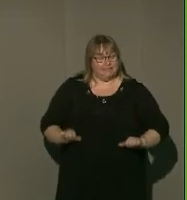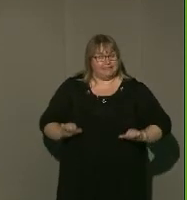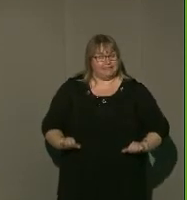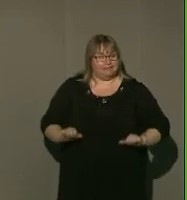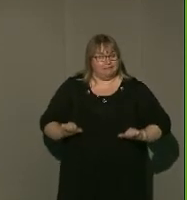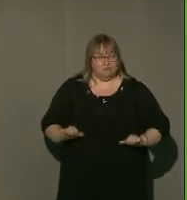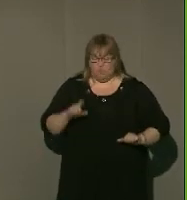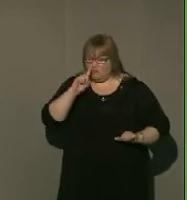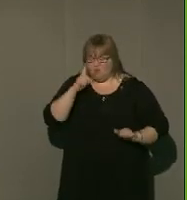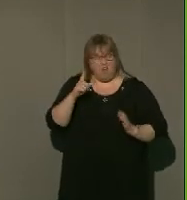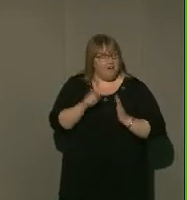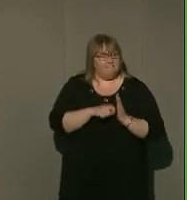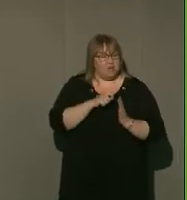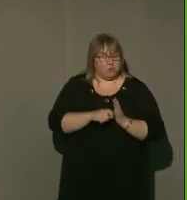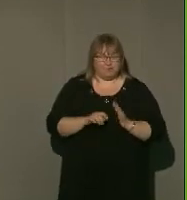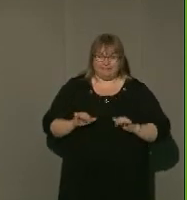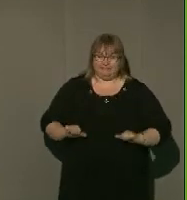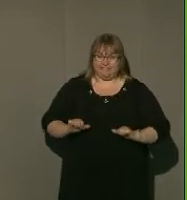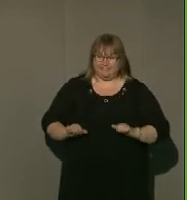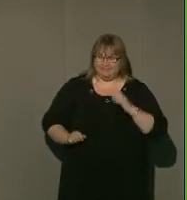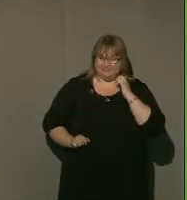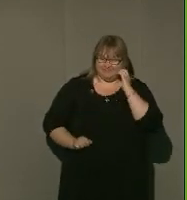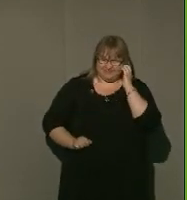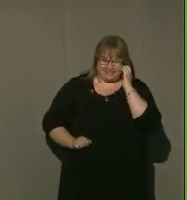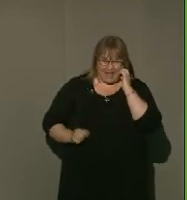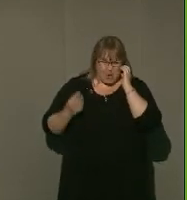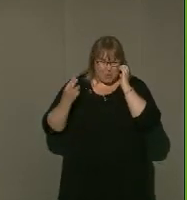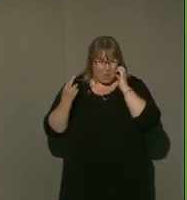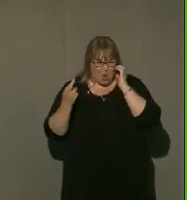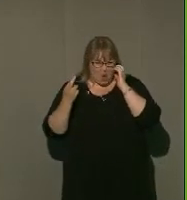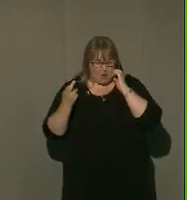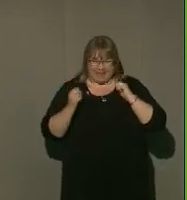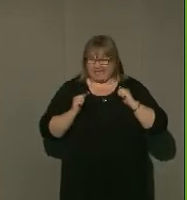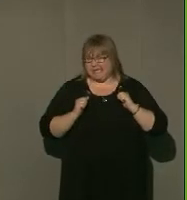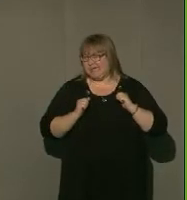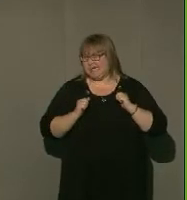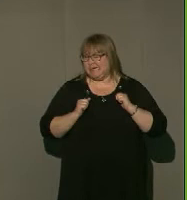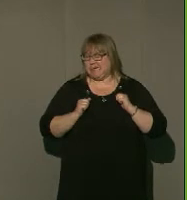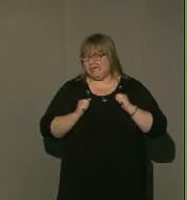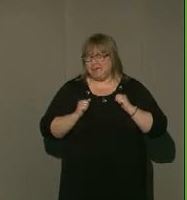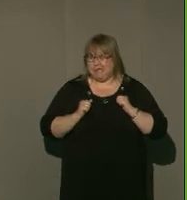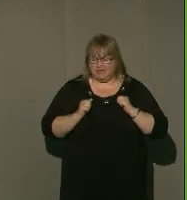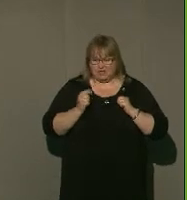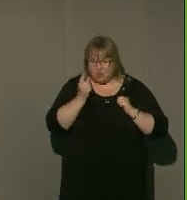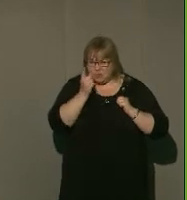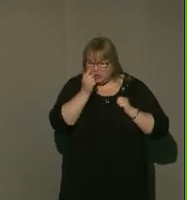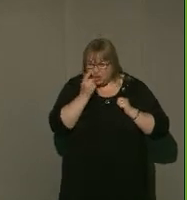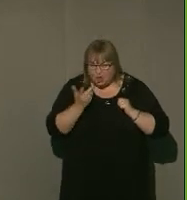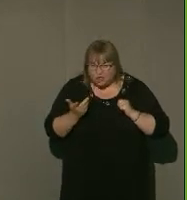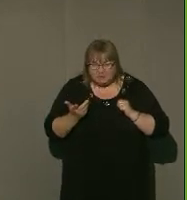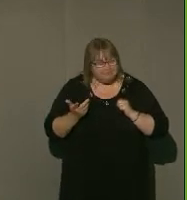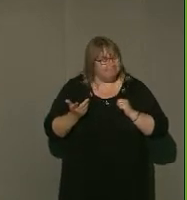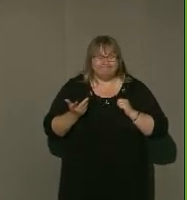actually vote on the entire thing. I was hoping we could take it as so that it